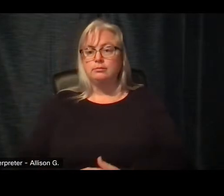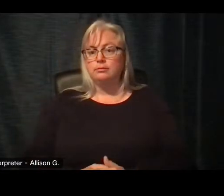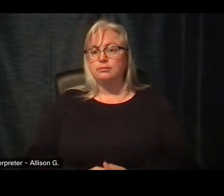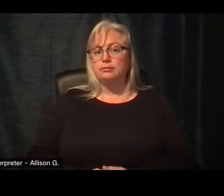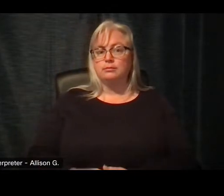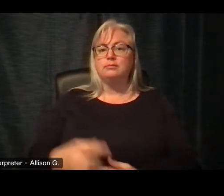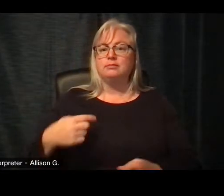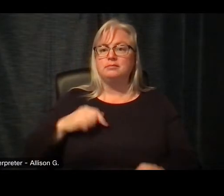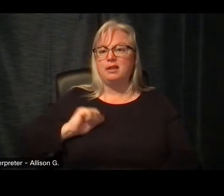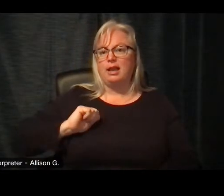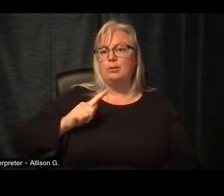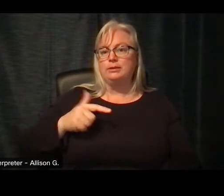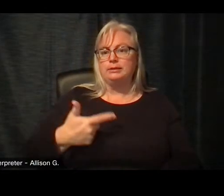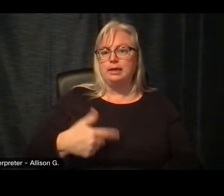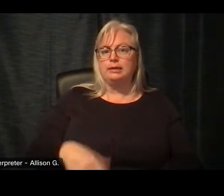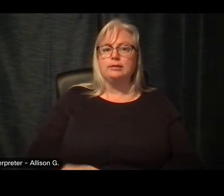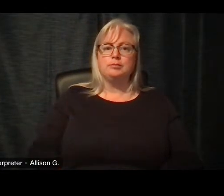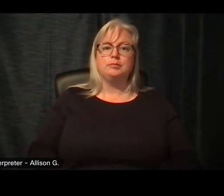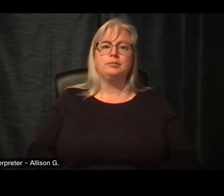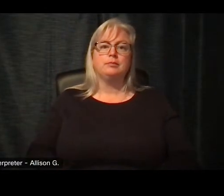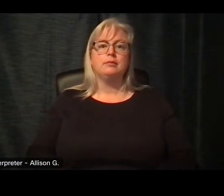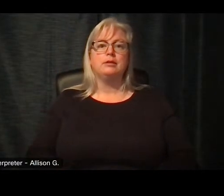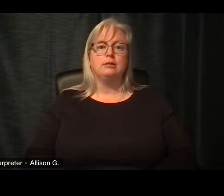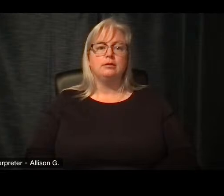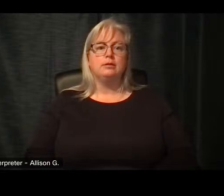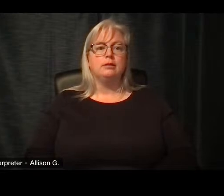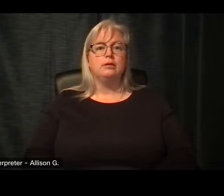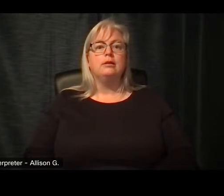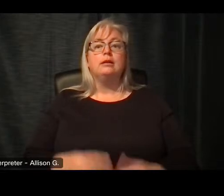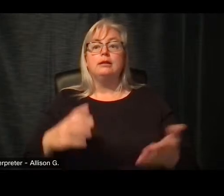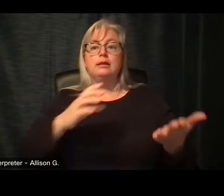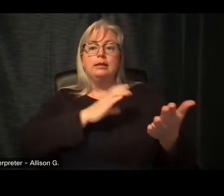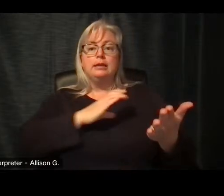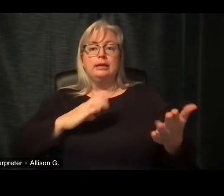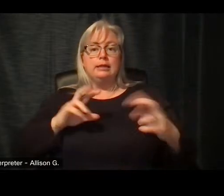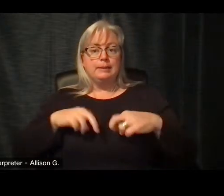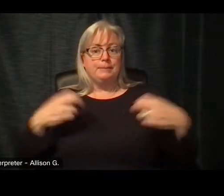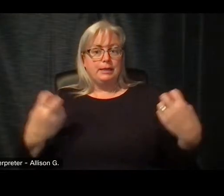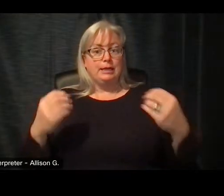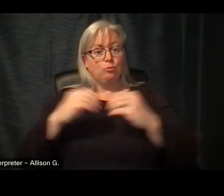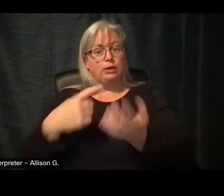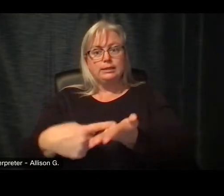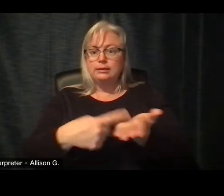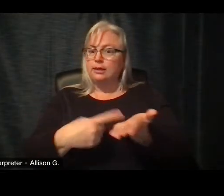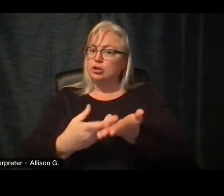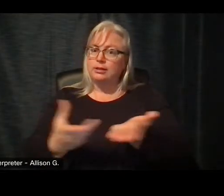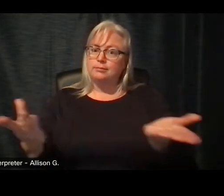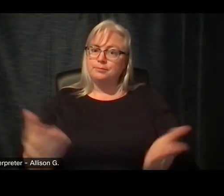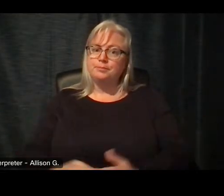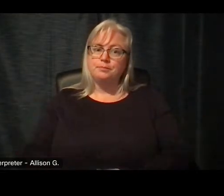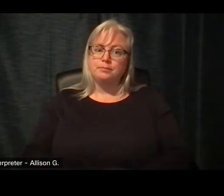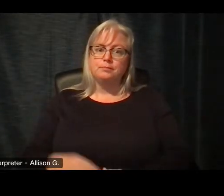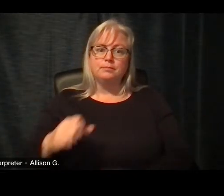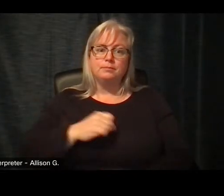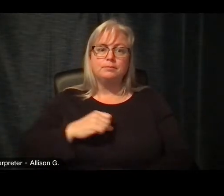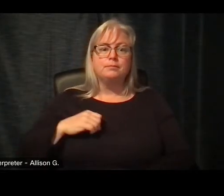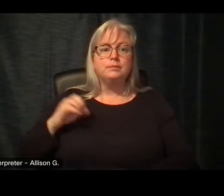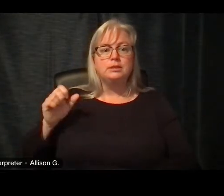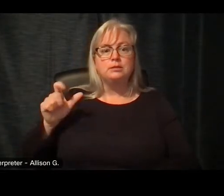I will second it. Okay. Committee, further discussion. Senator